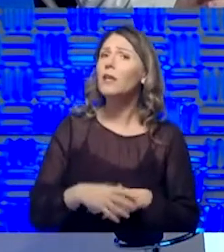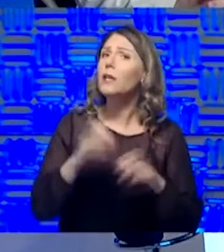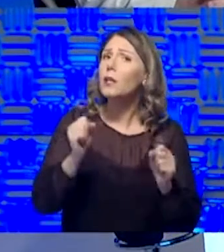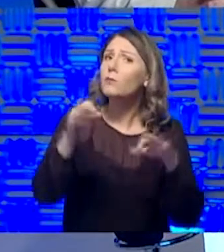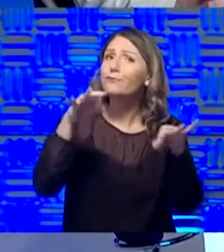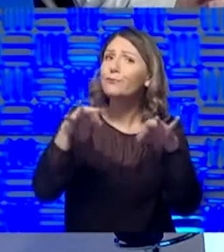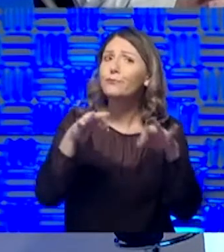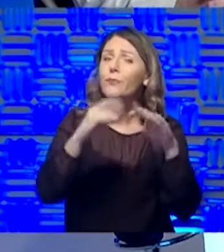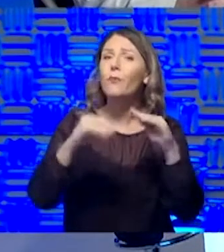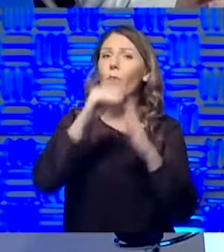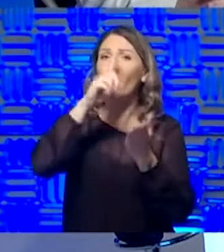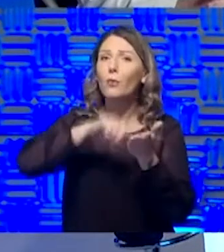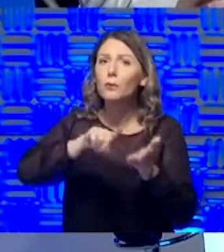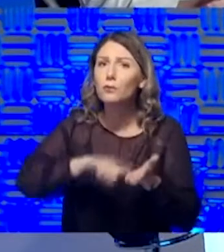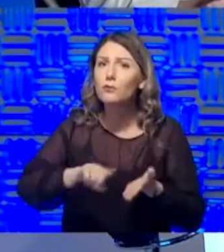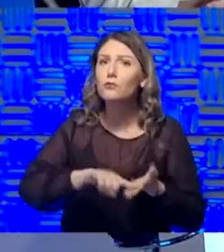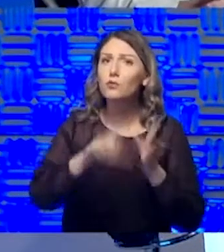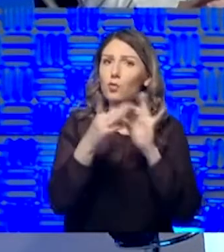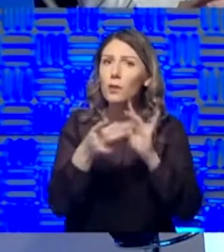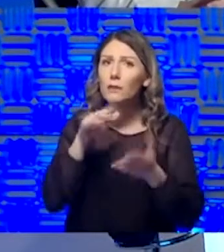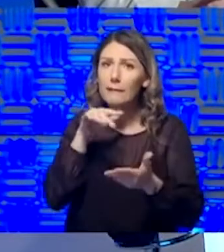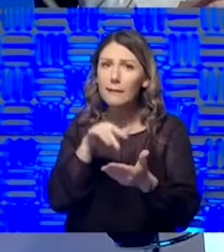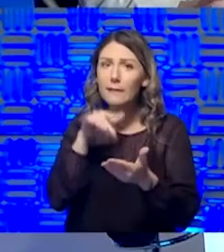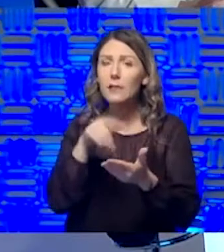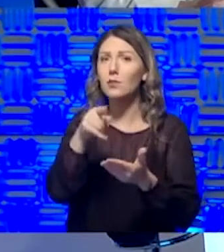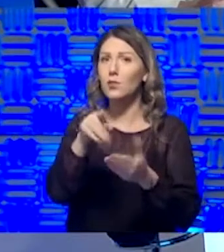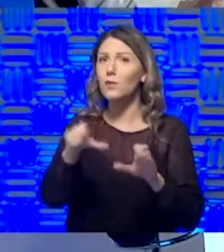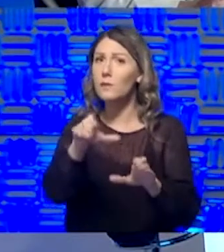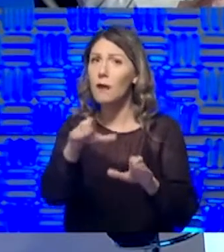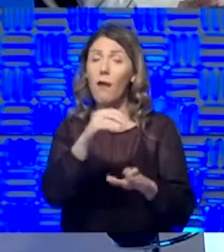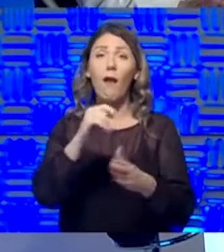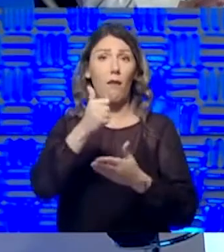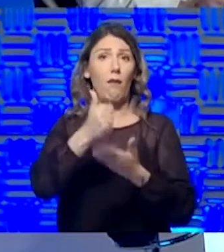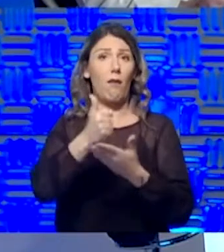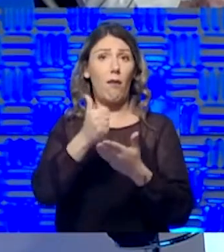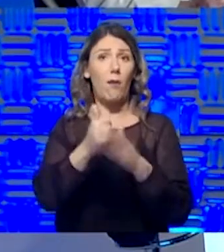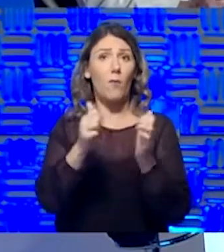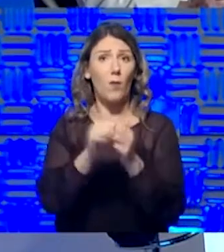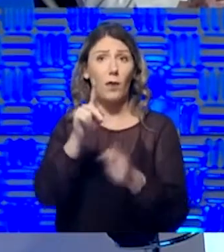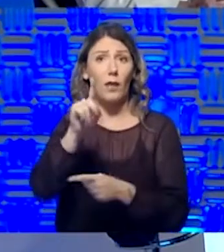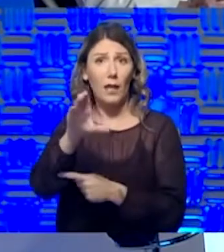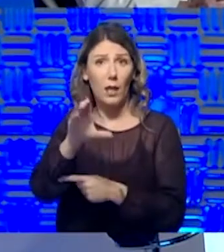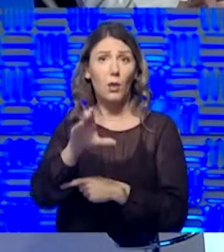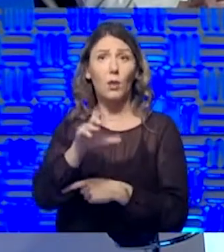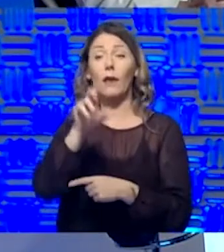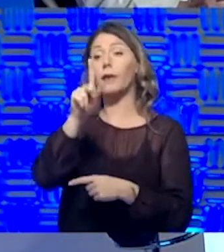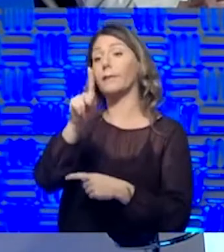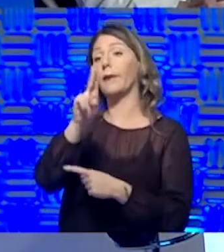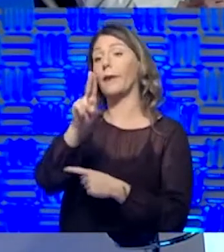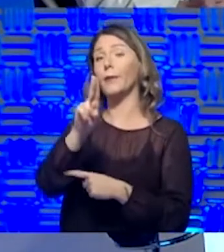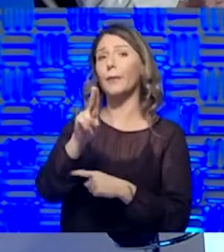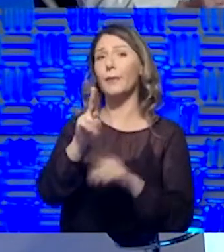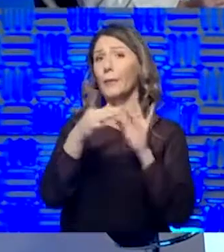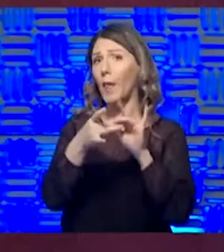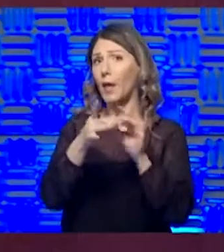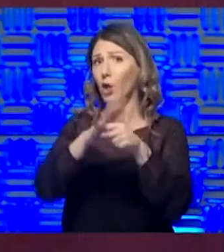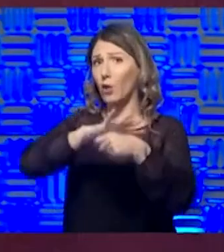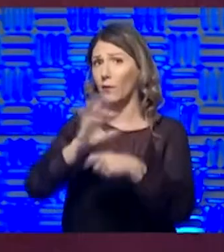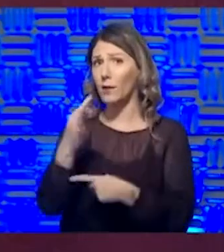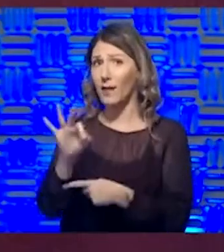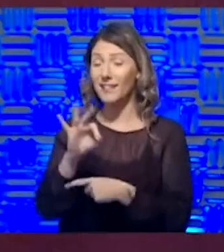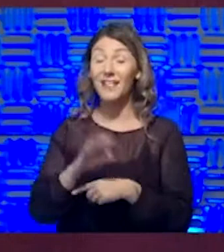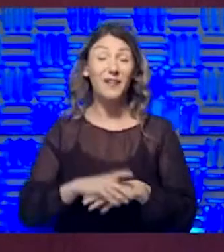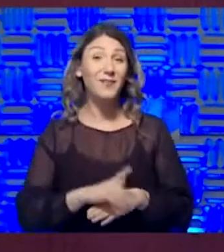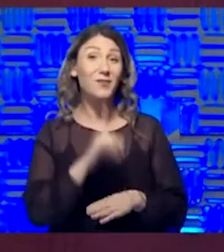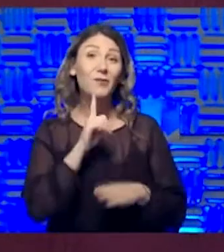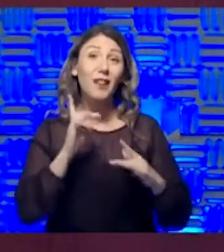bit about some of the research studies that you have and that you're helping work with here at KU around COVID-19. Sure. Well, I think it's an